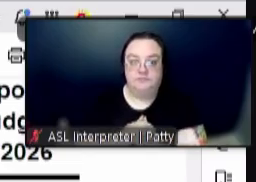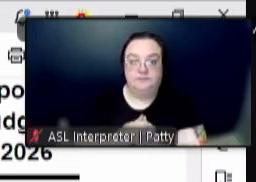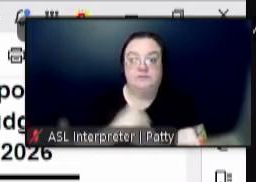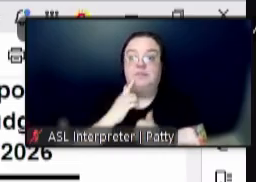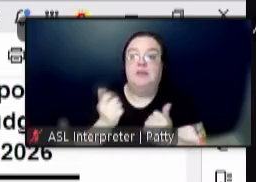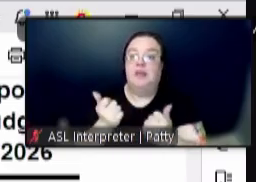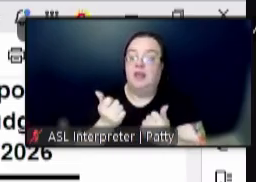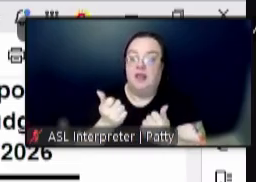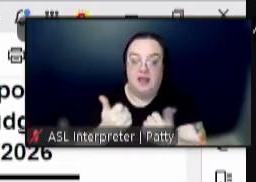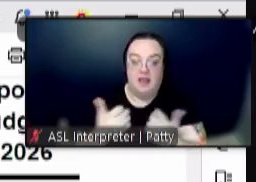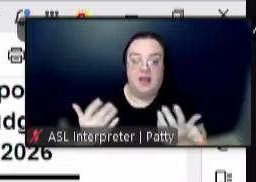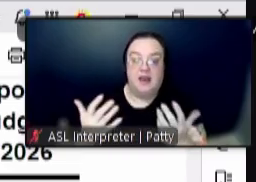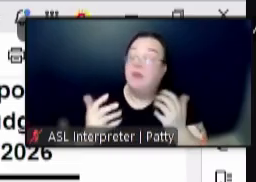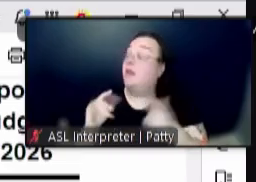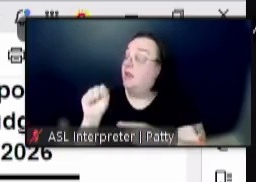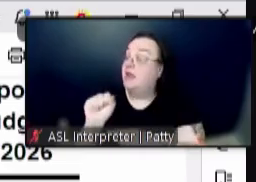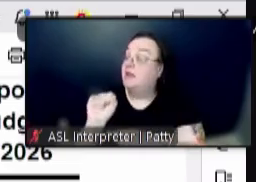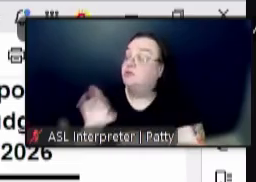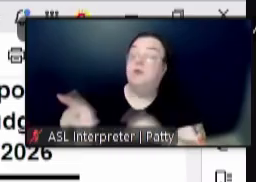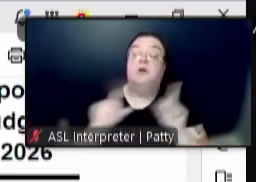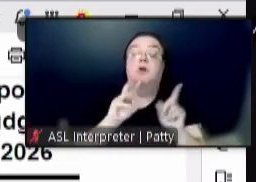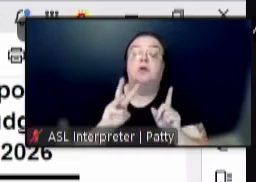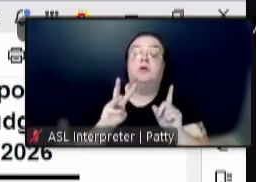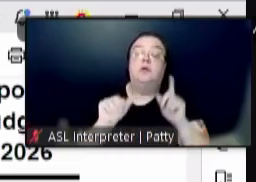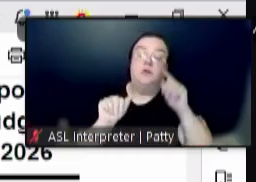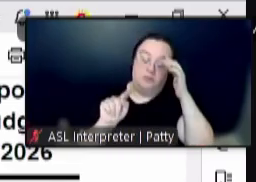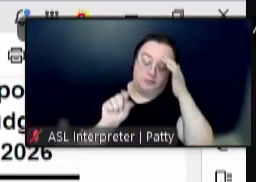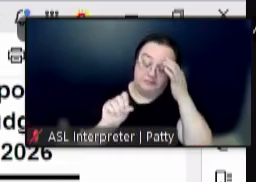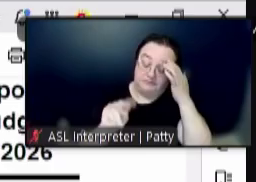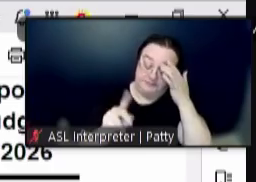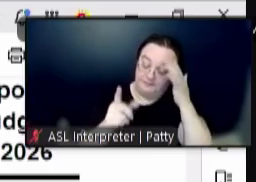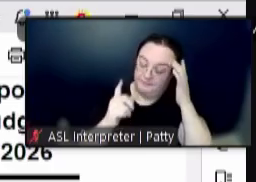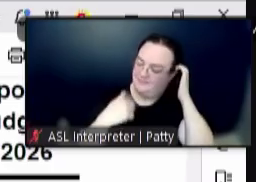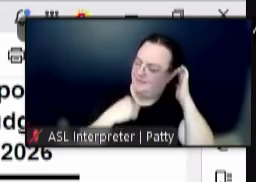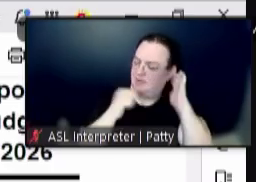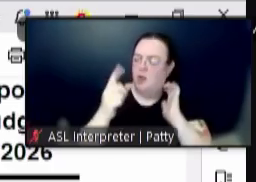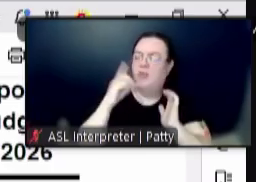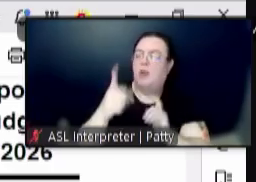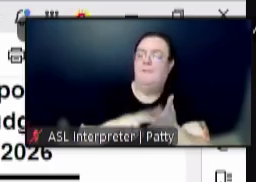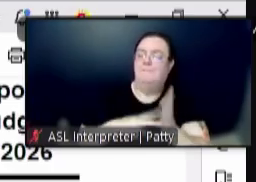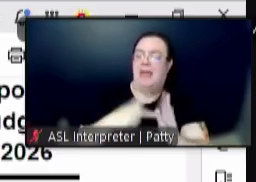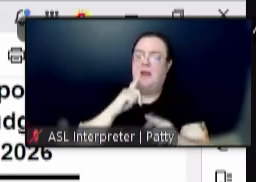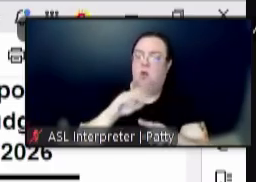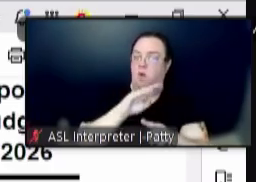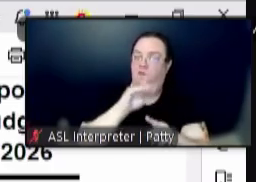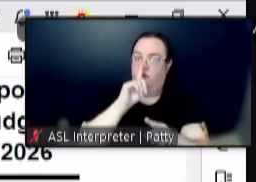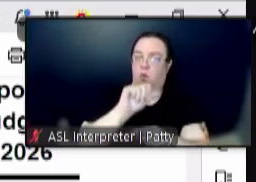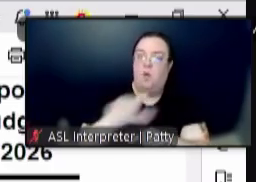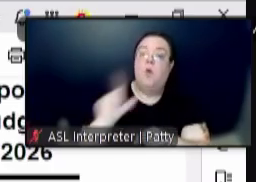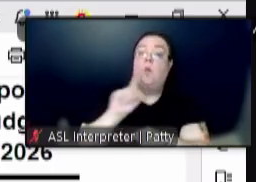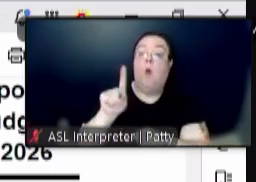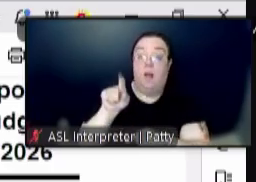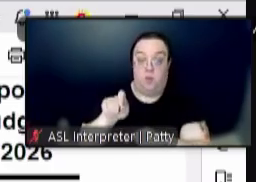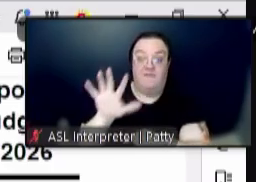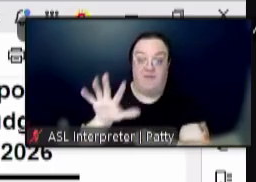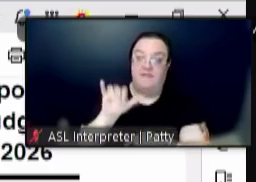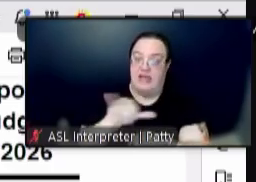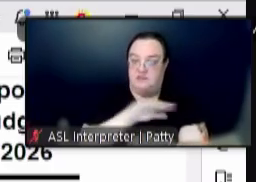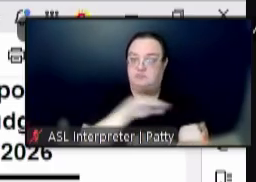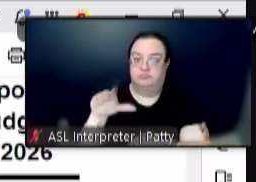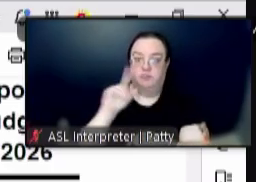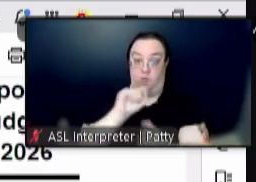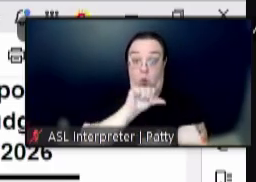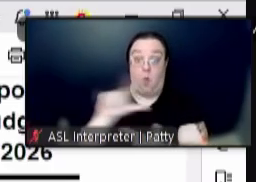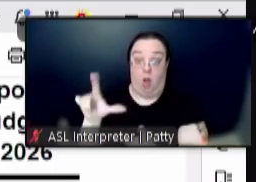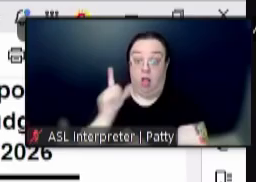Anything in, yes, sir? Okay, well, I don't think you meant across the board. The 1.5 is across the board.